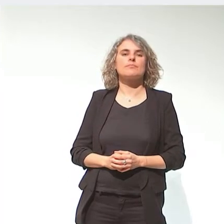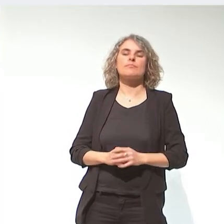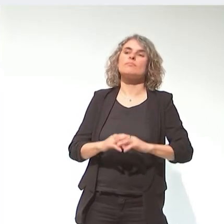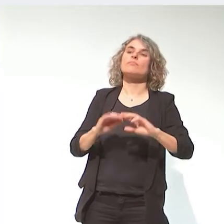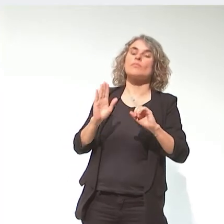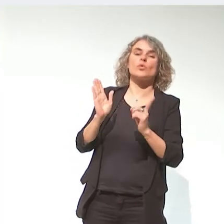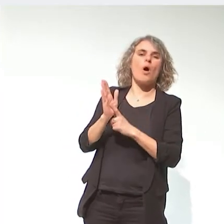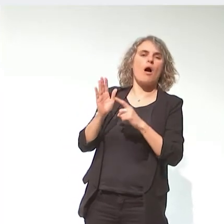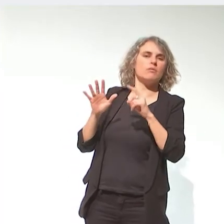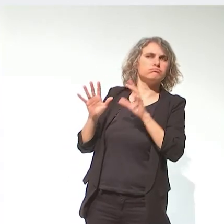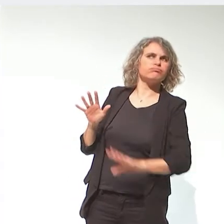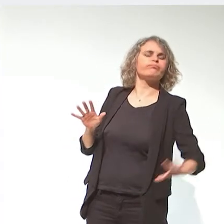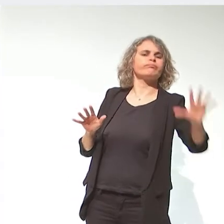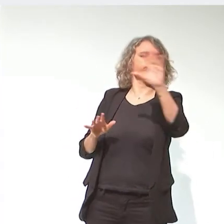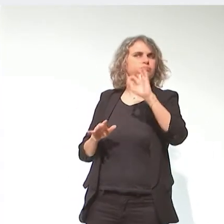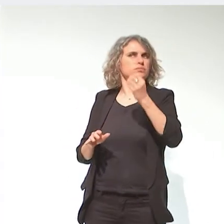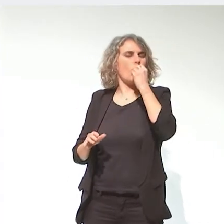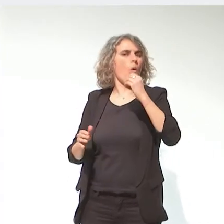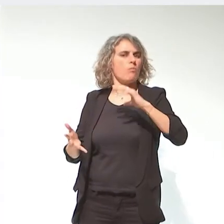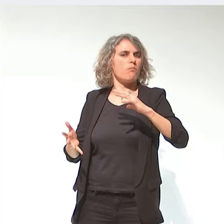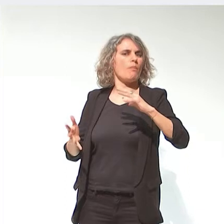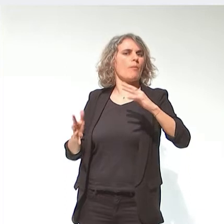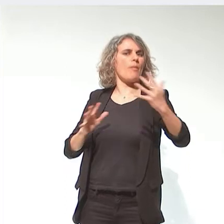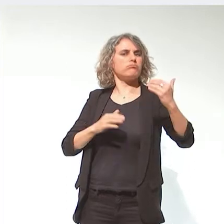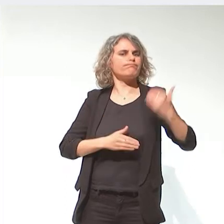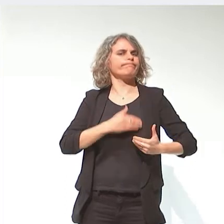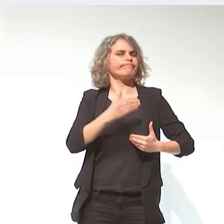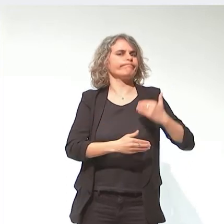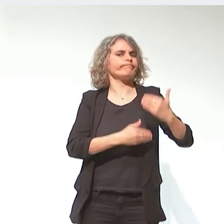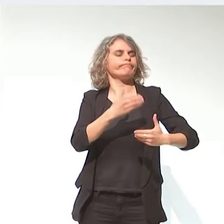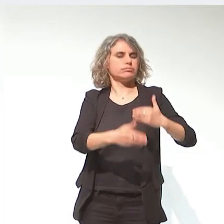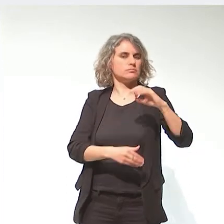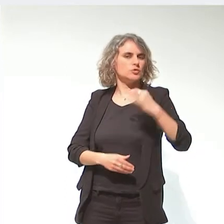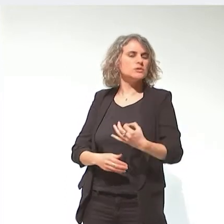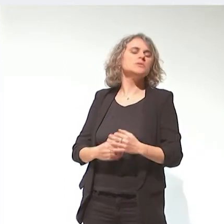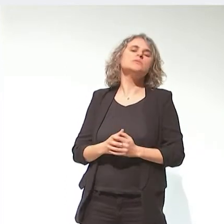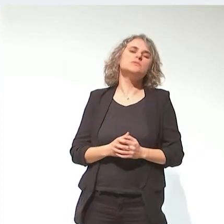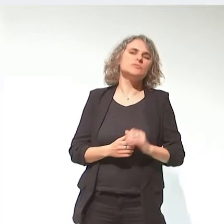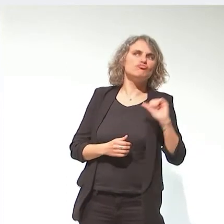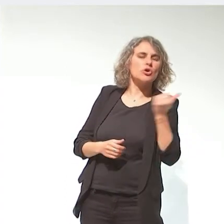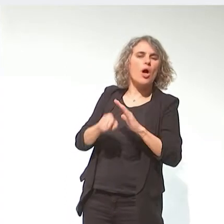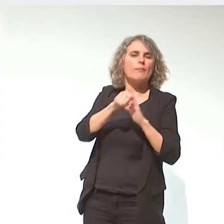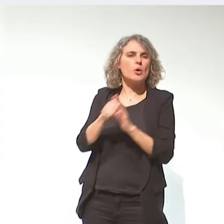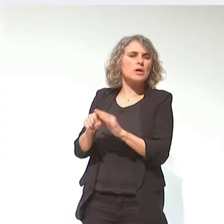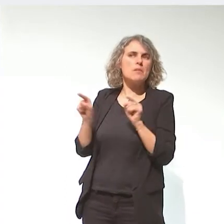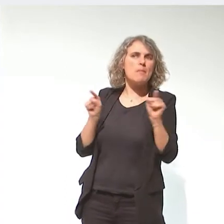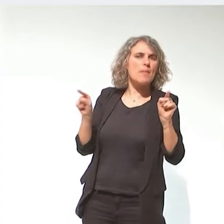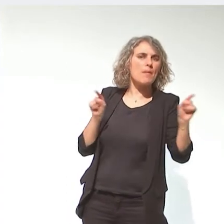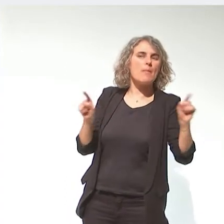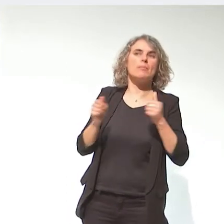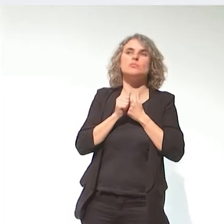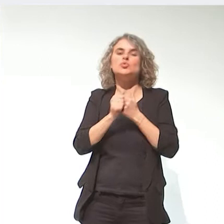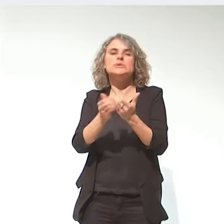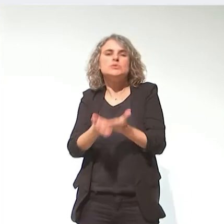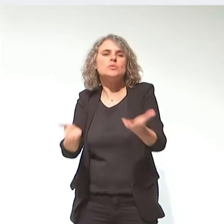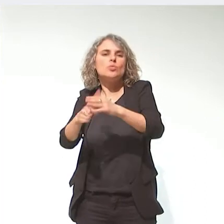So a right everywhere that is set up incrementally with the priorities